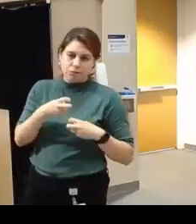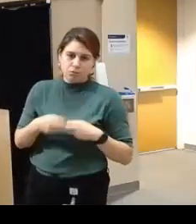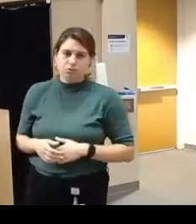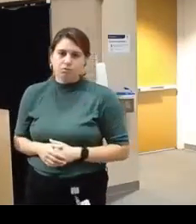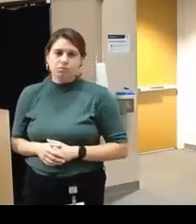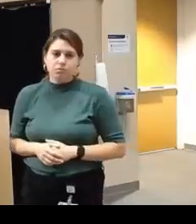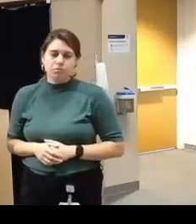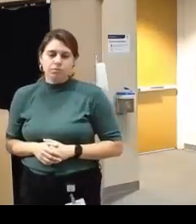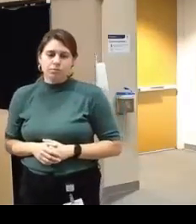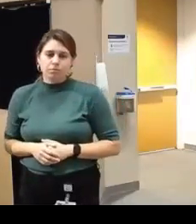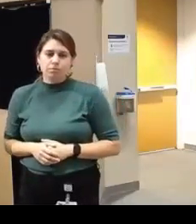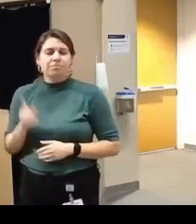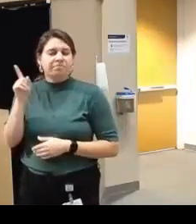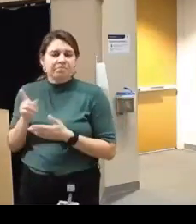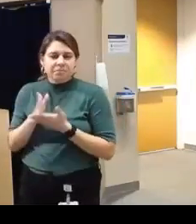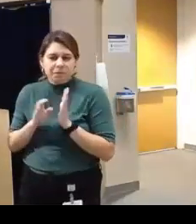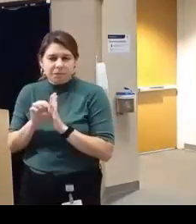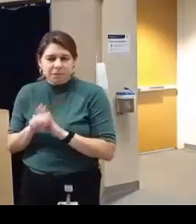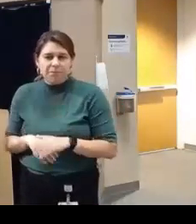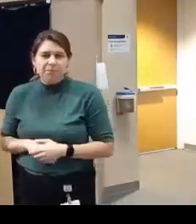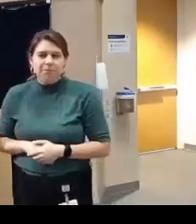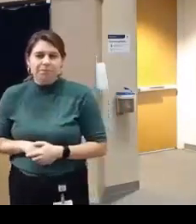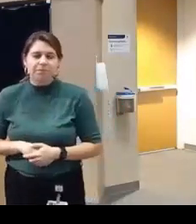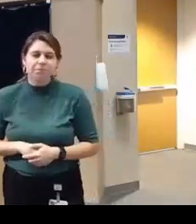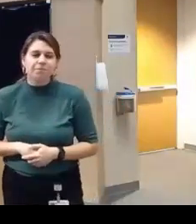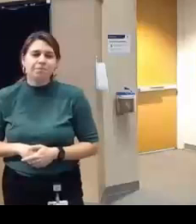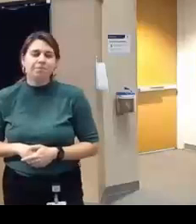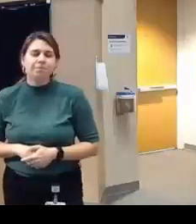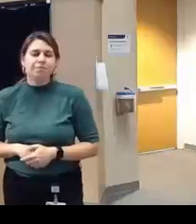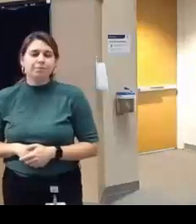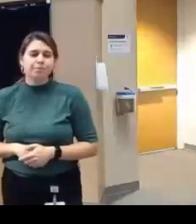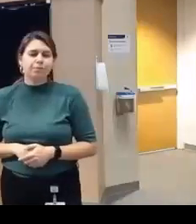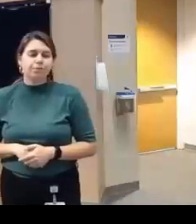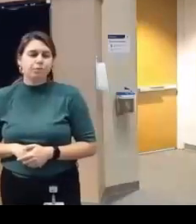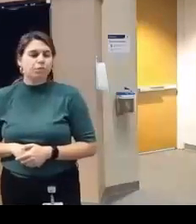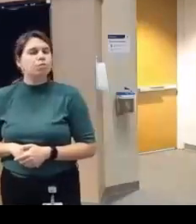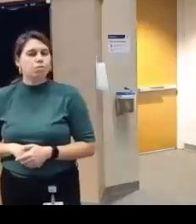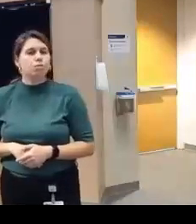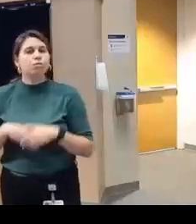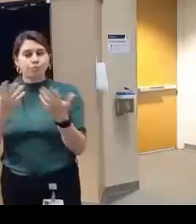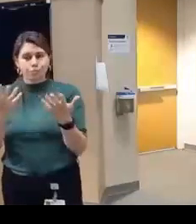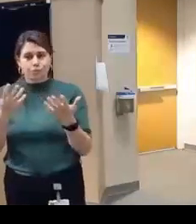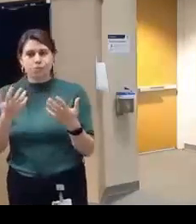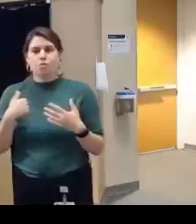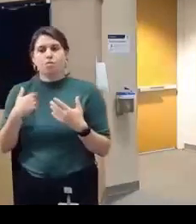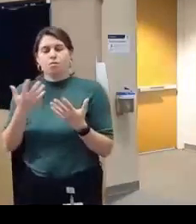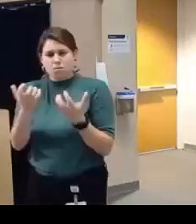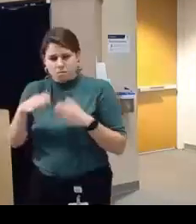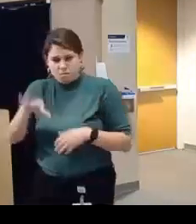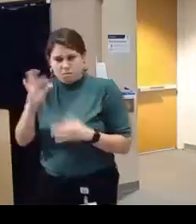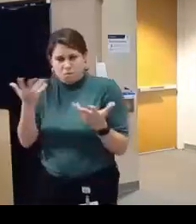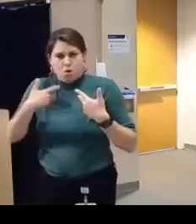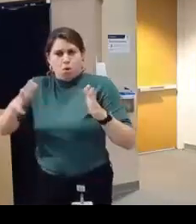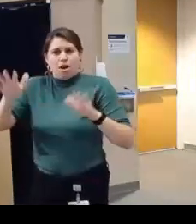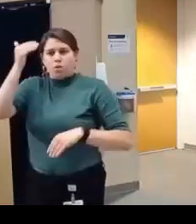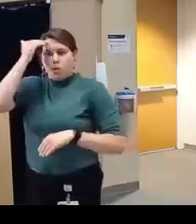issues. These are just some examples. So we started looking into what do we already know? And this is